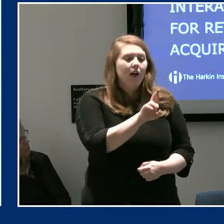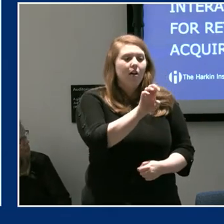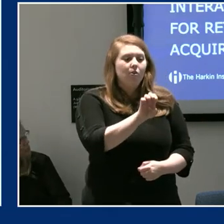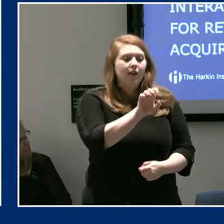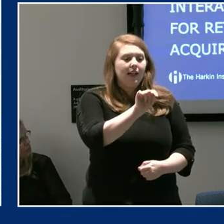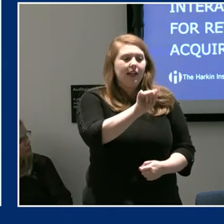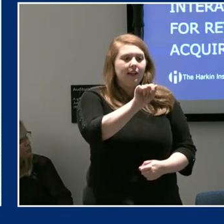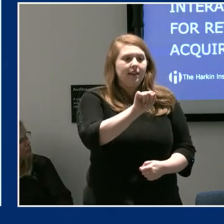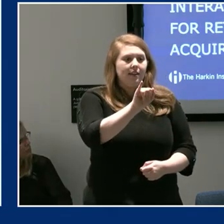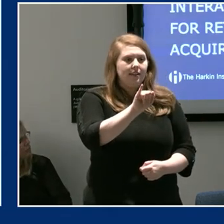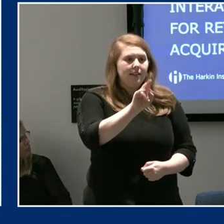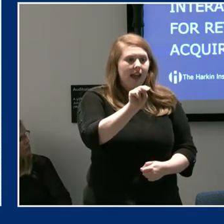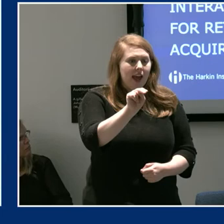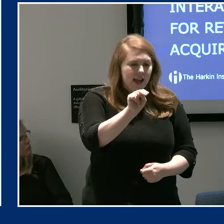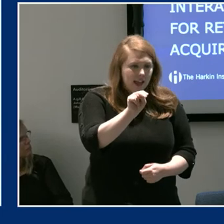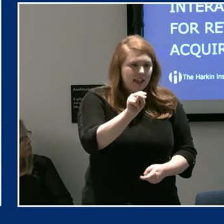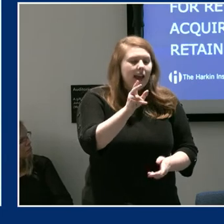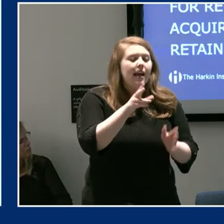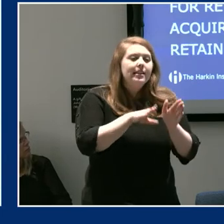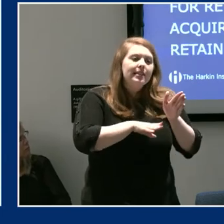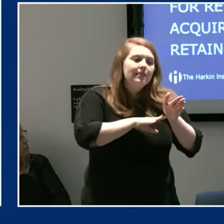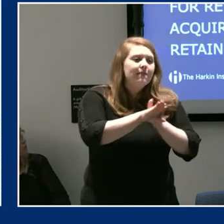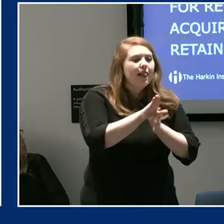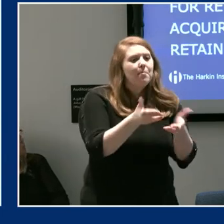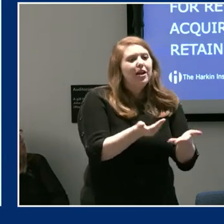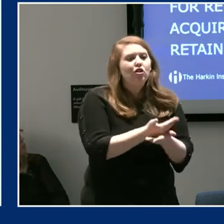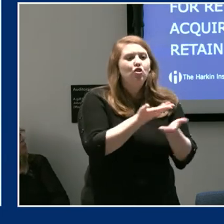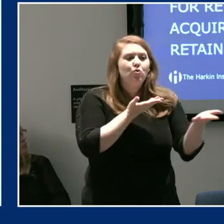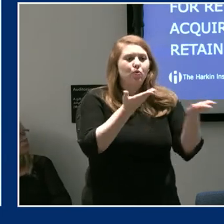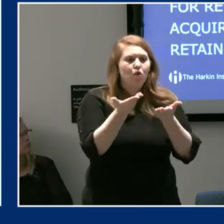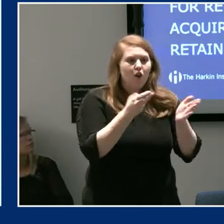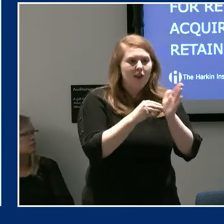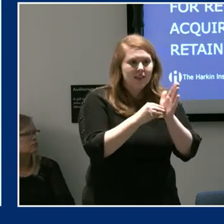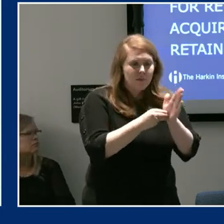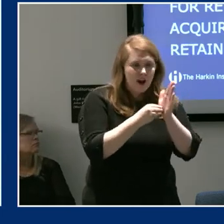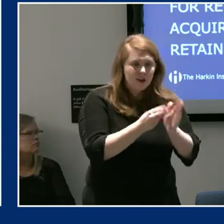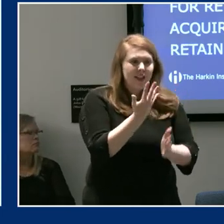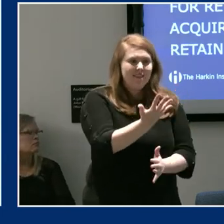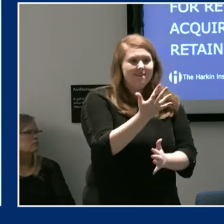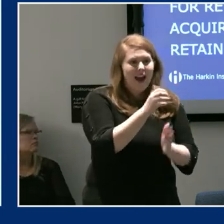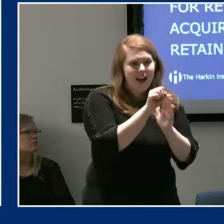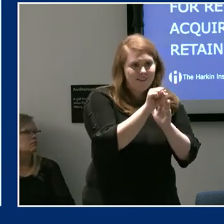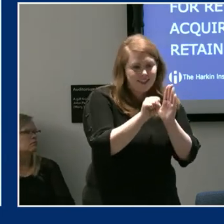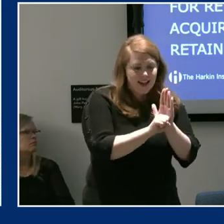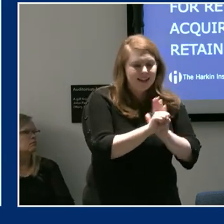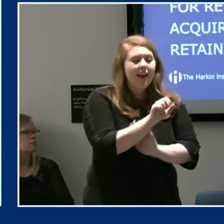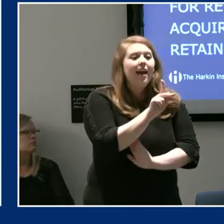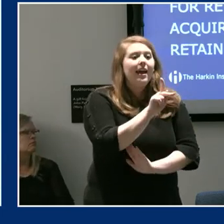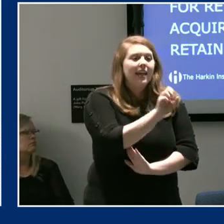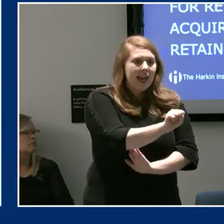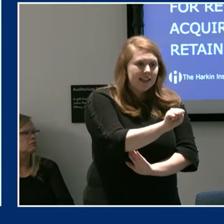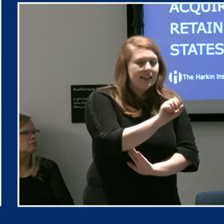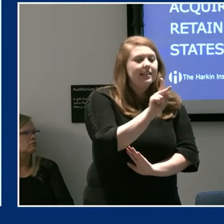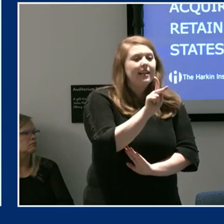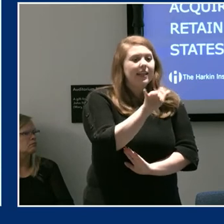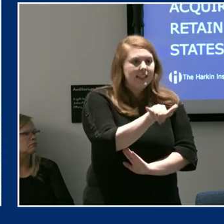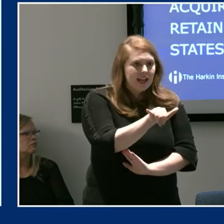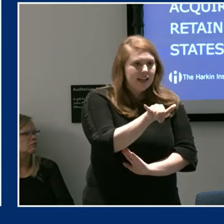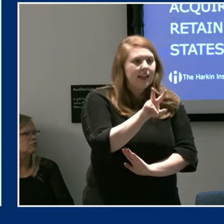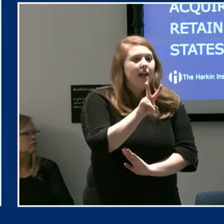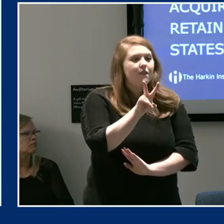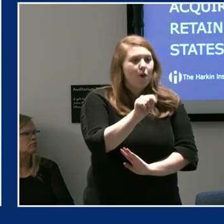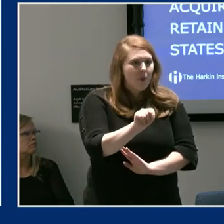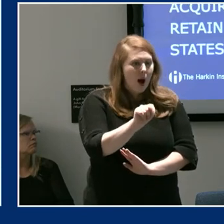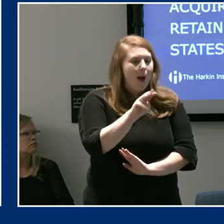developing new service models in 5 states. We are in Kansas, Kentucky, Minnesota,